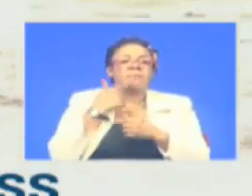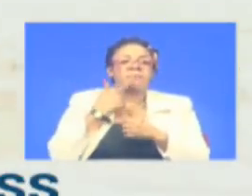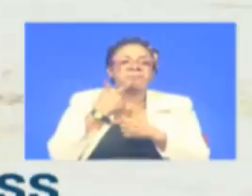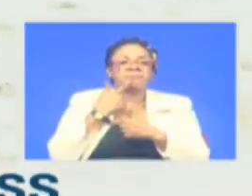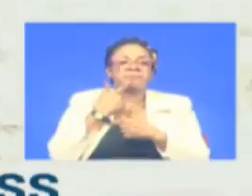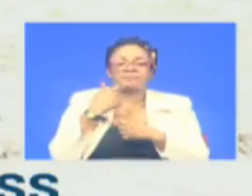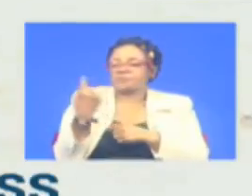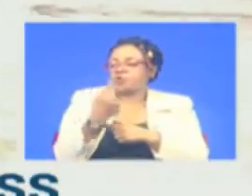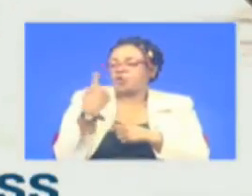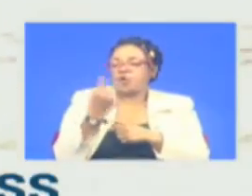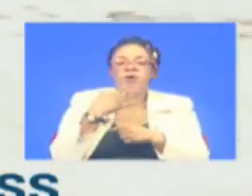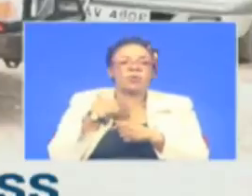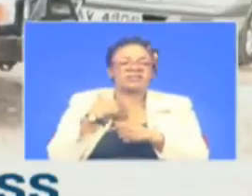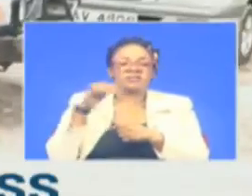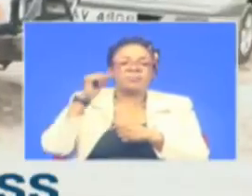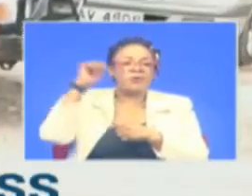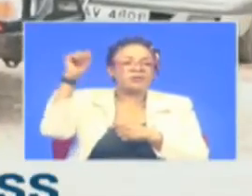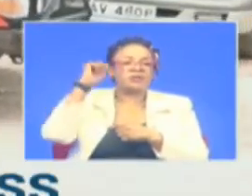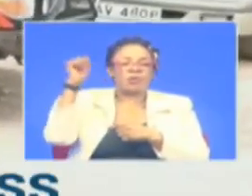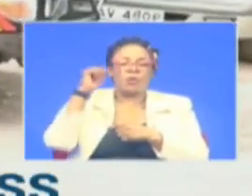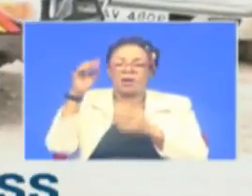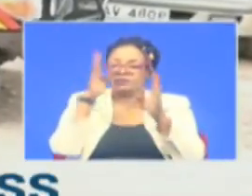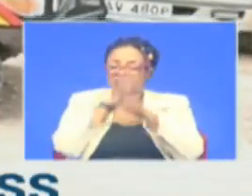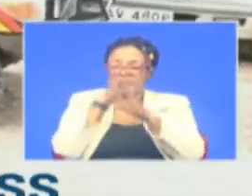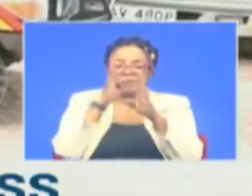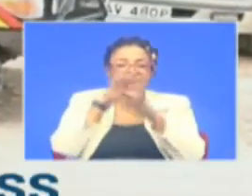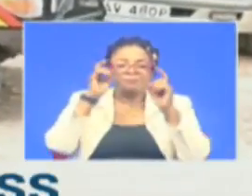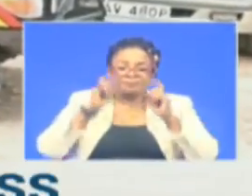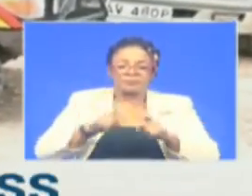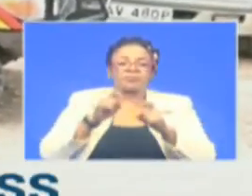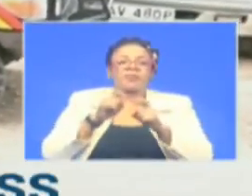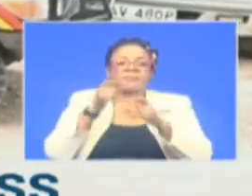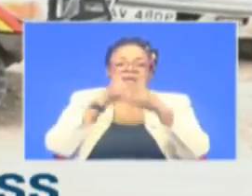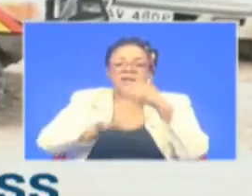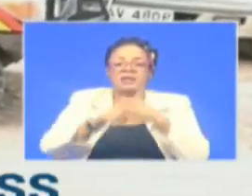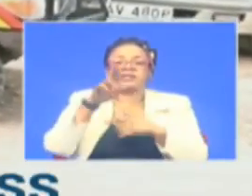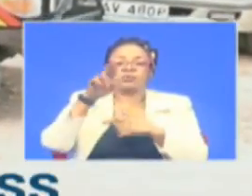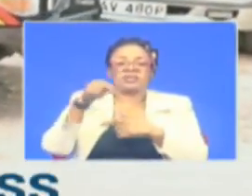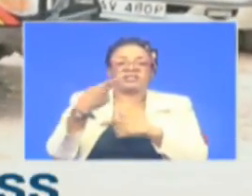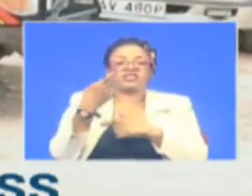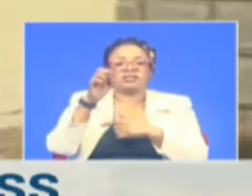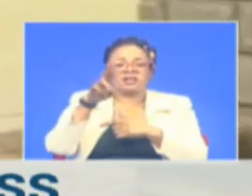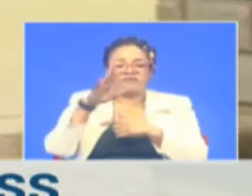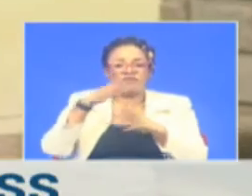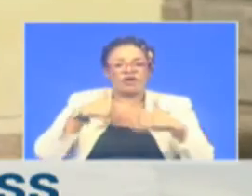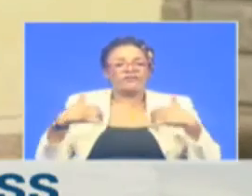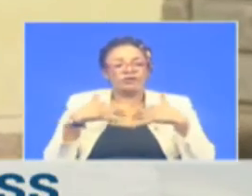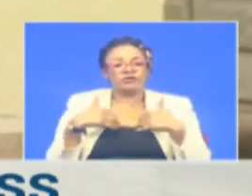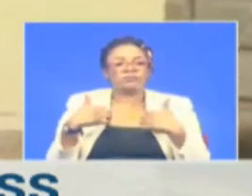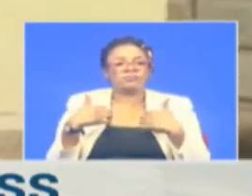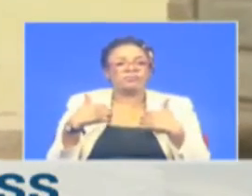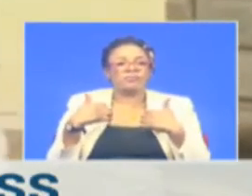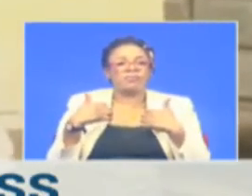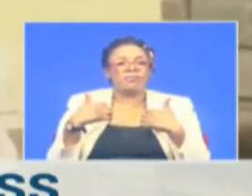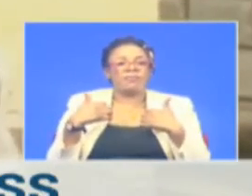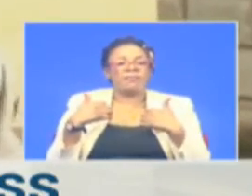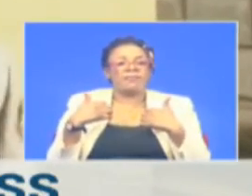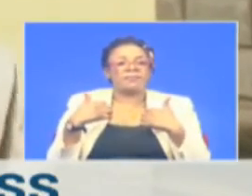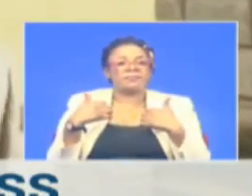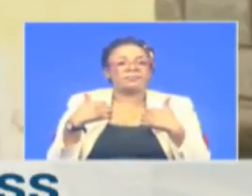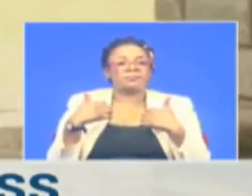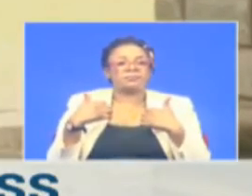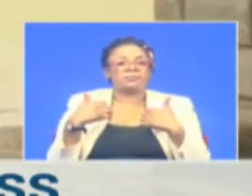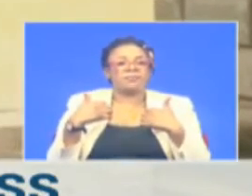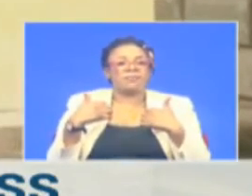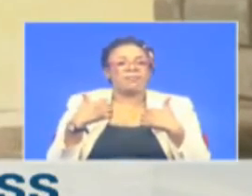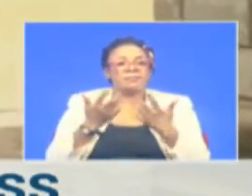seeking political asylum and should have been processed under the United Nations Commission for Refugees. How do you arrest somebody who